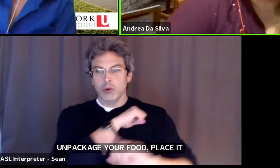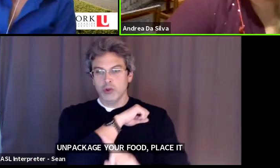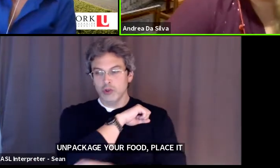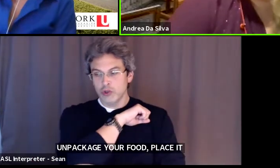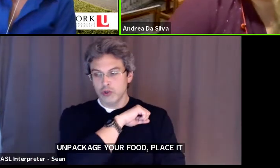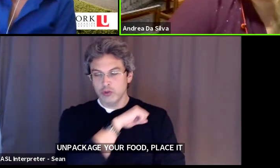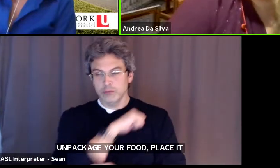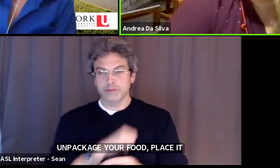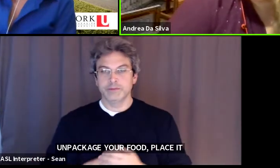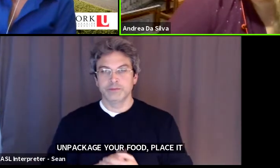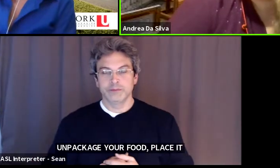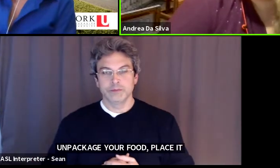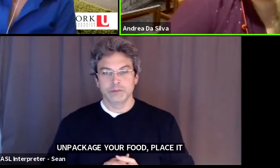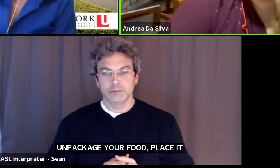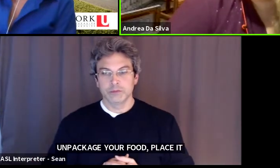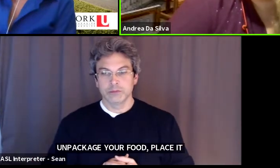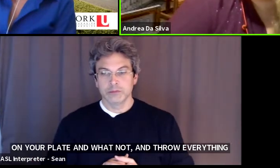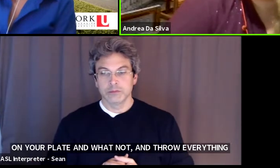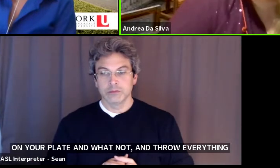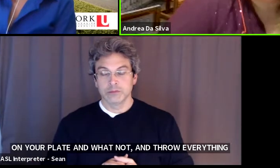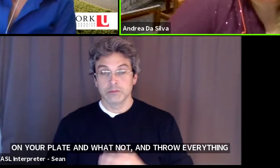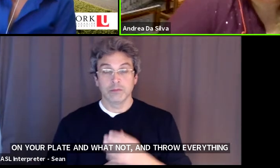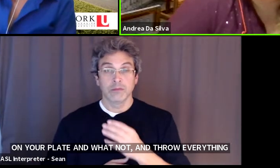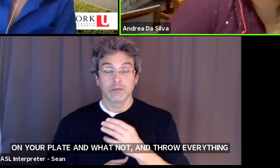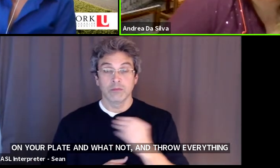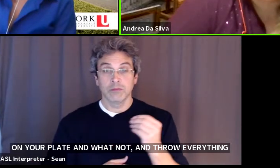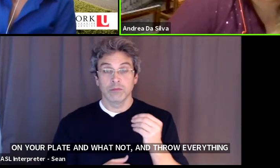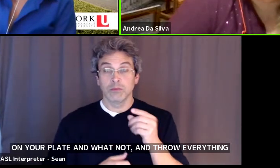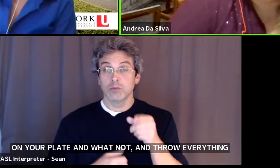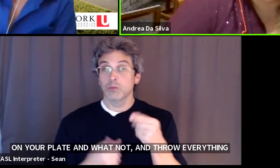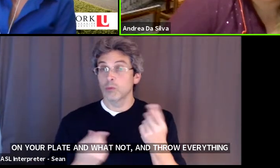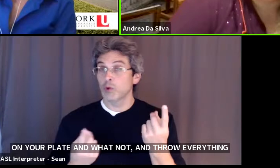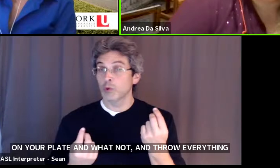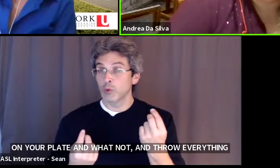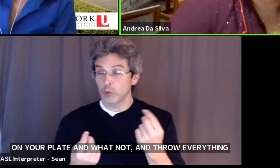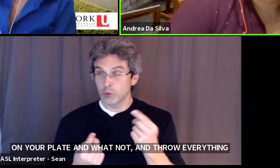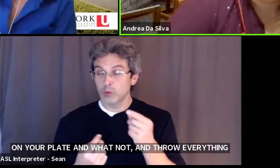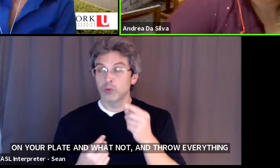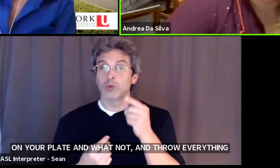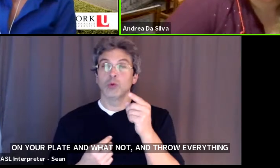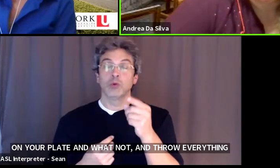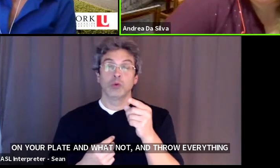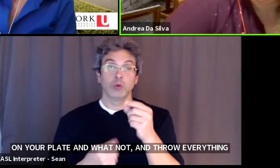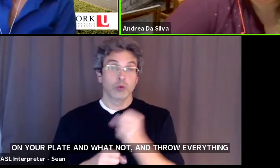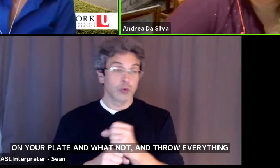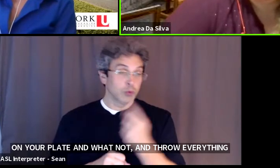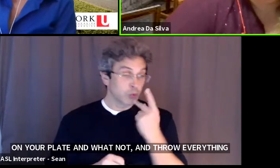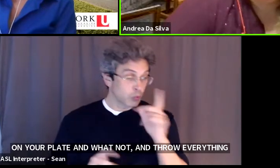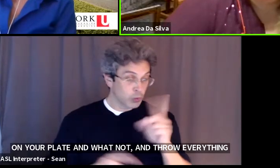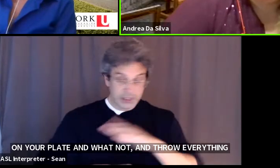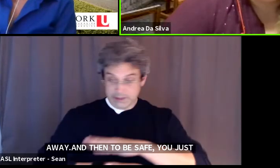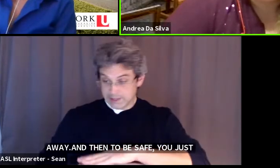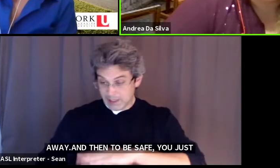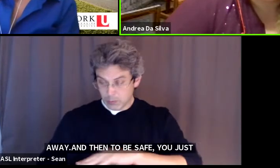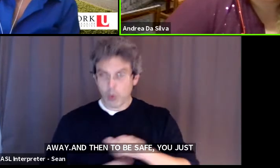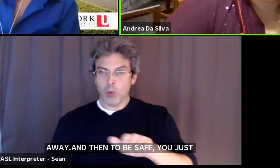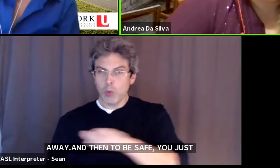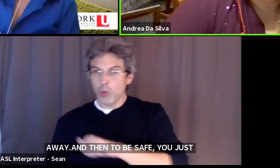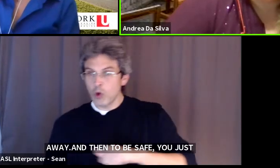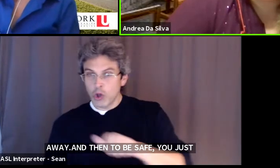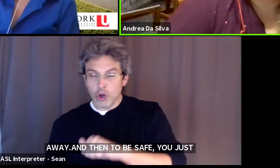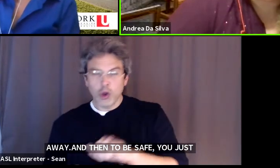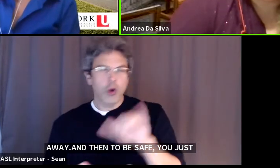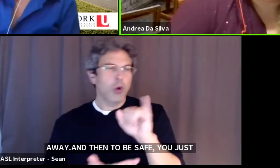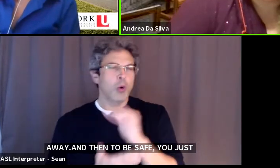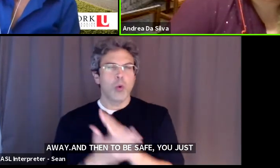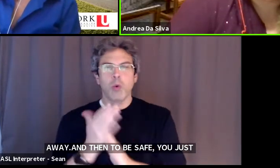then to be safe, you disinfectate the table it was on, wash your hands. Always wash your